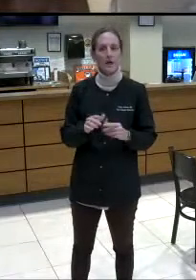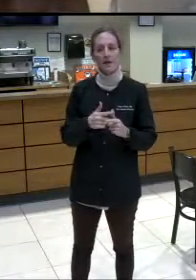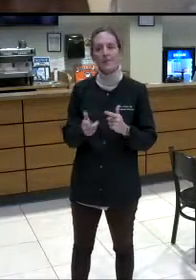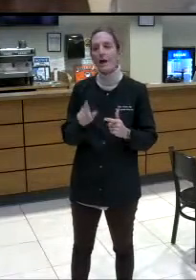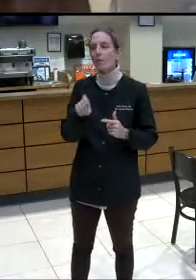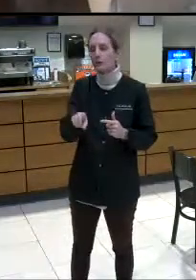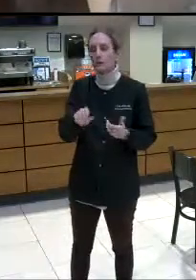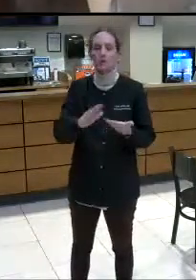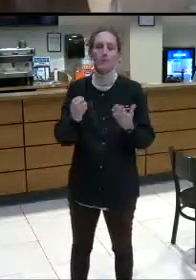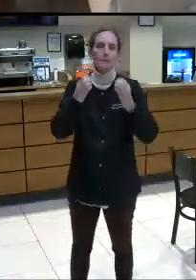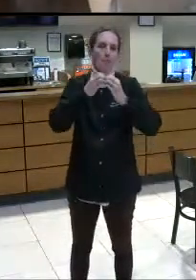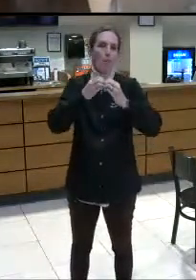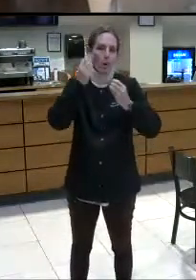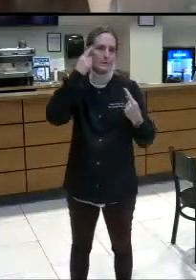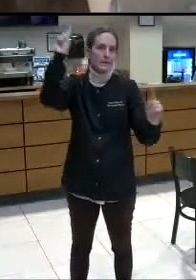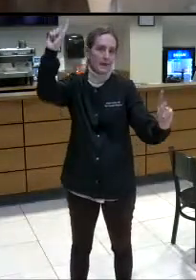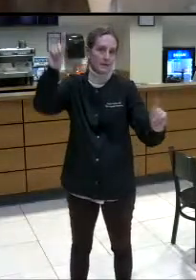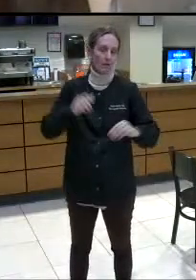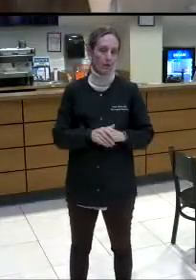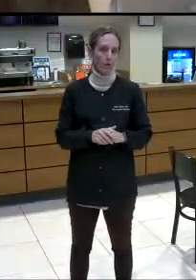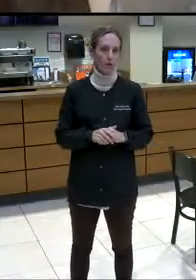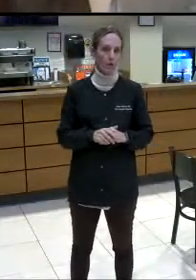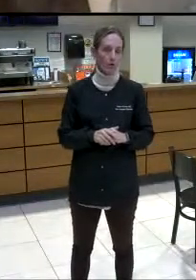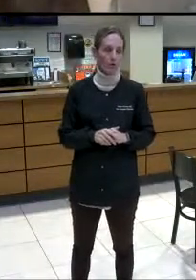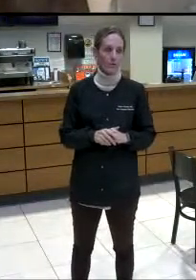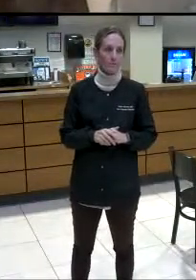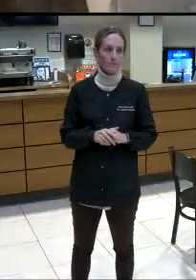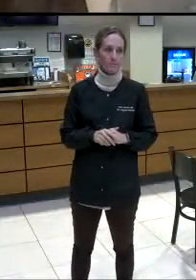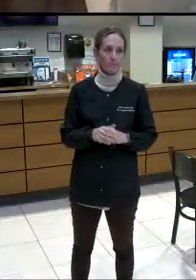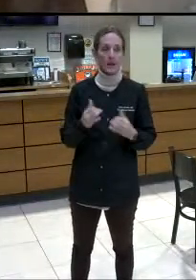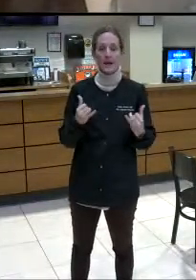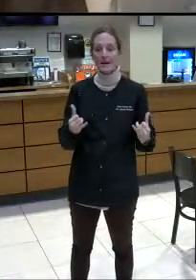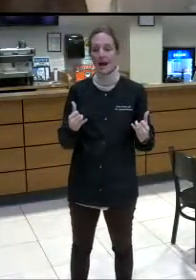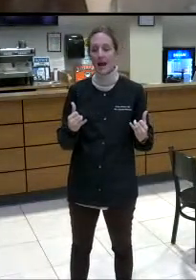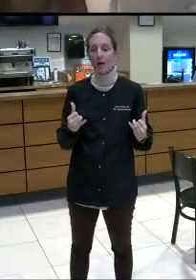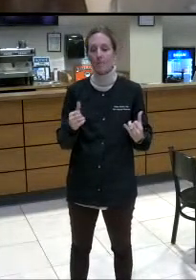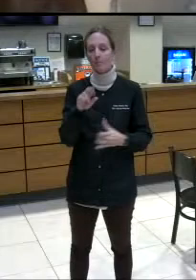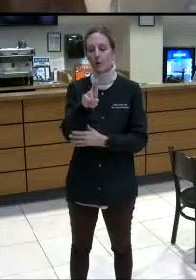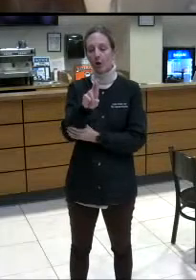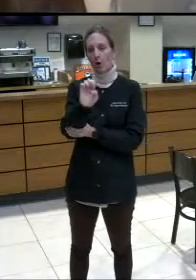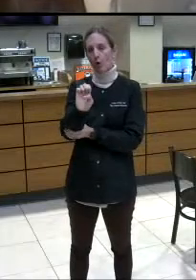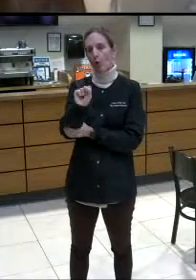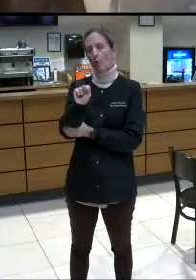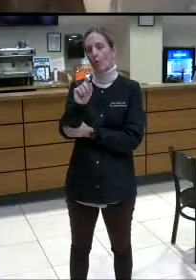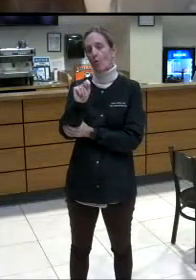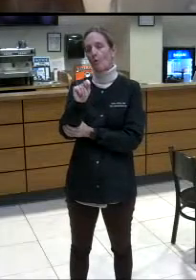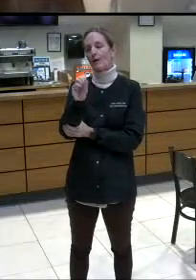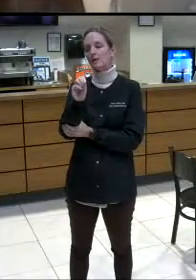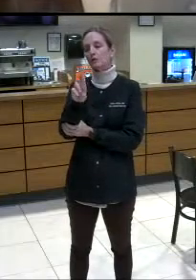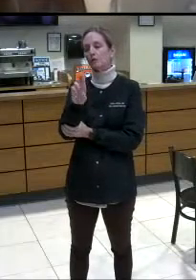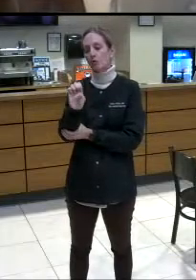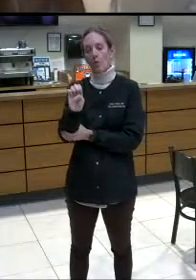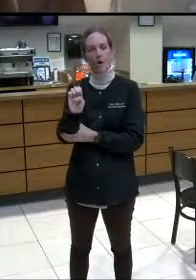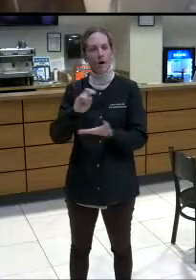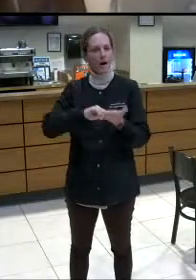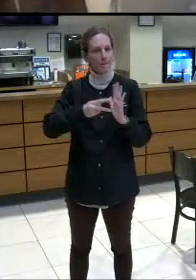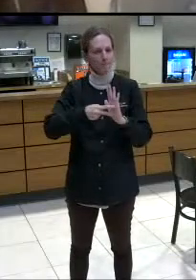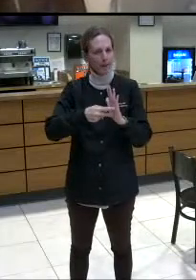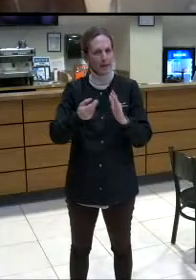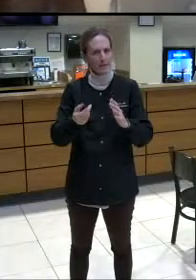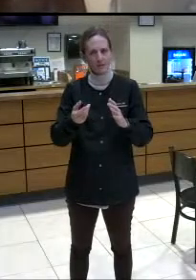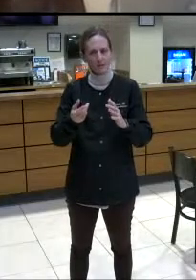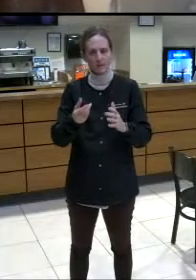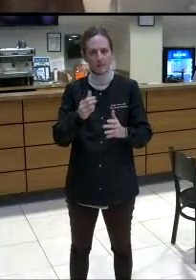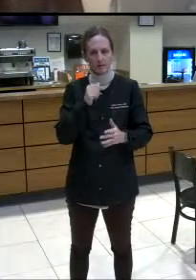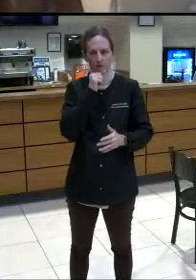more successful. In doing that, to restore is not to remove consequences, right? And so they're still